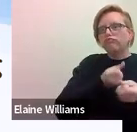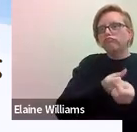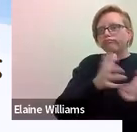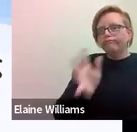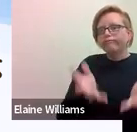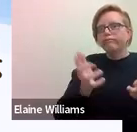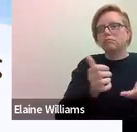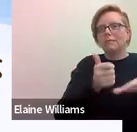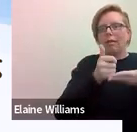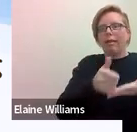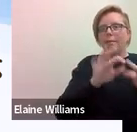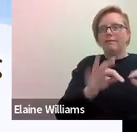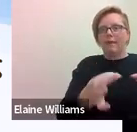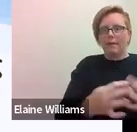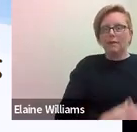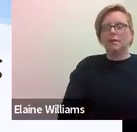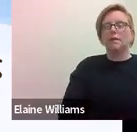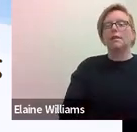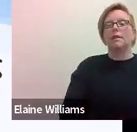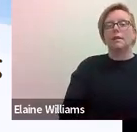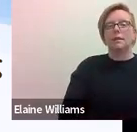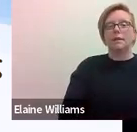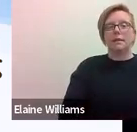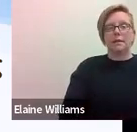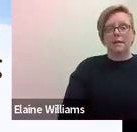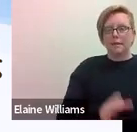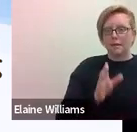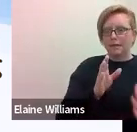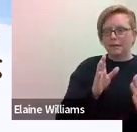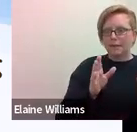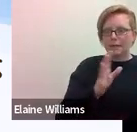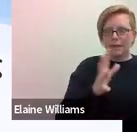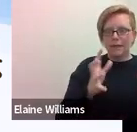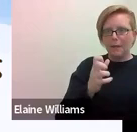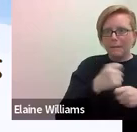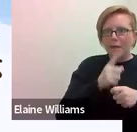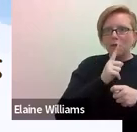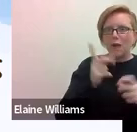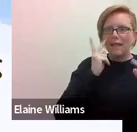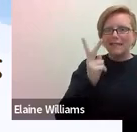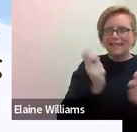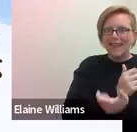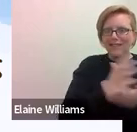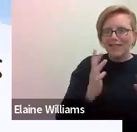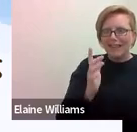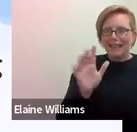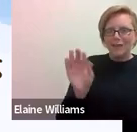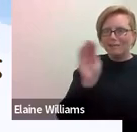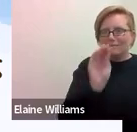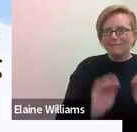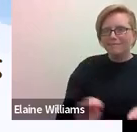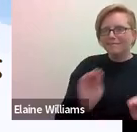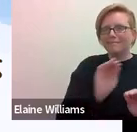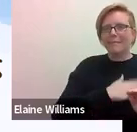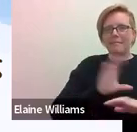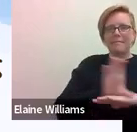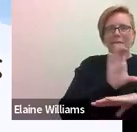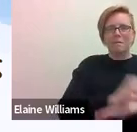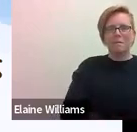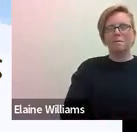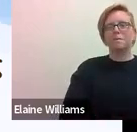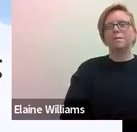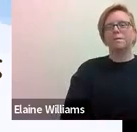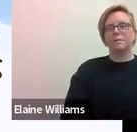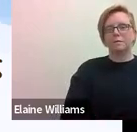So I'm just going to turn off some of these things so I can see everything. Here we go. So I